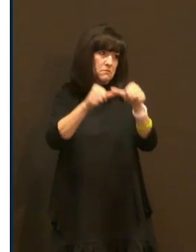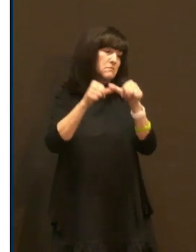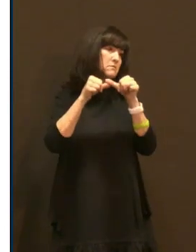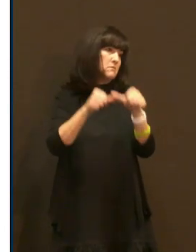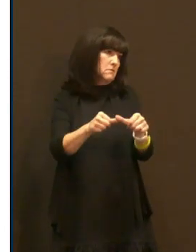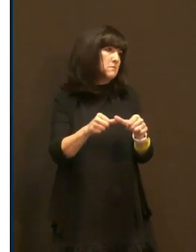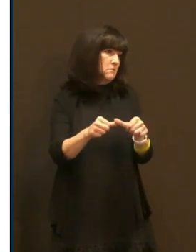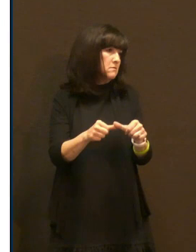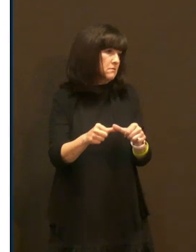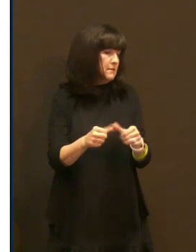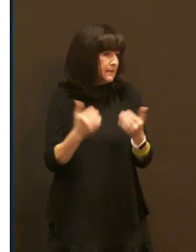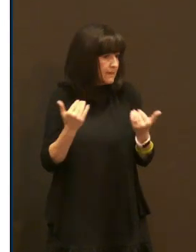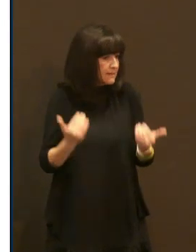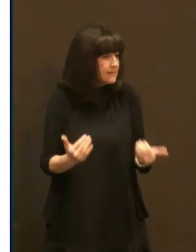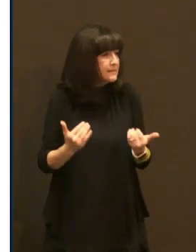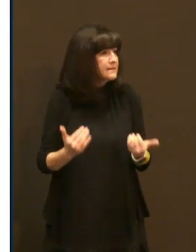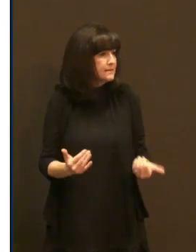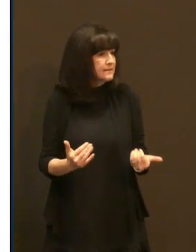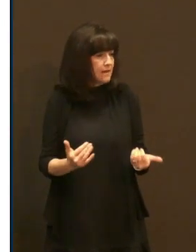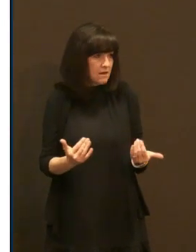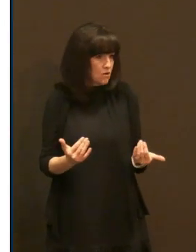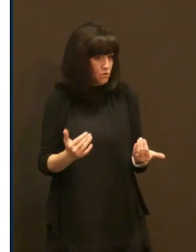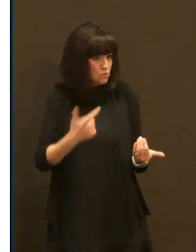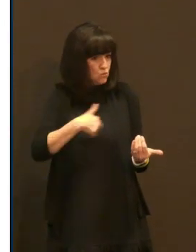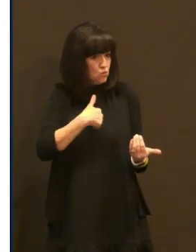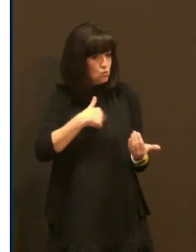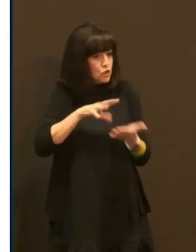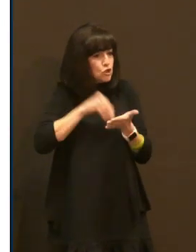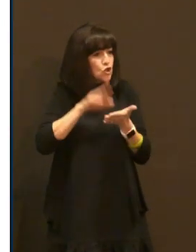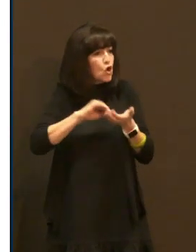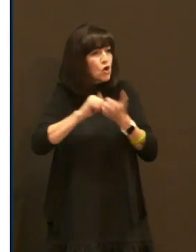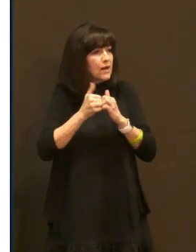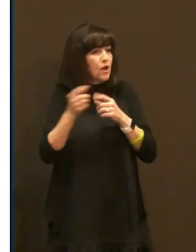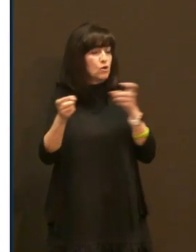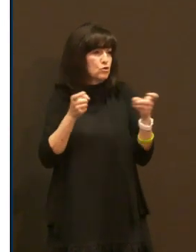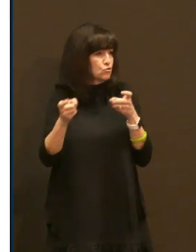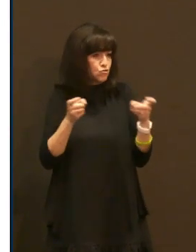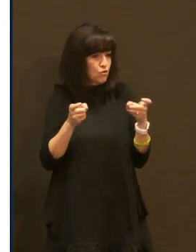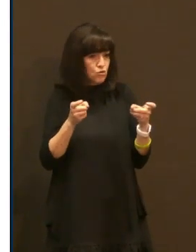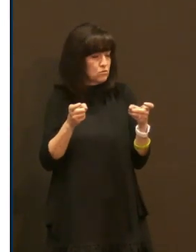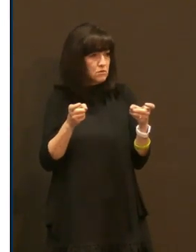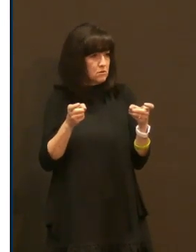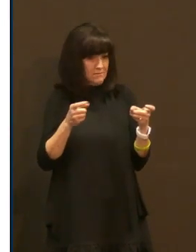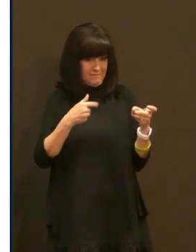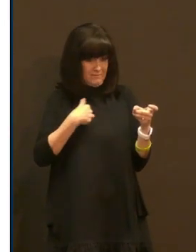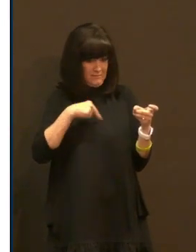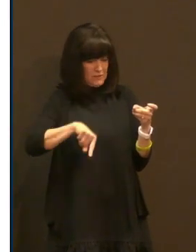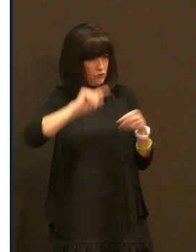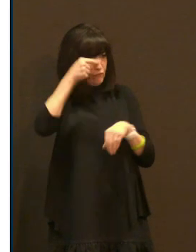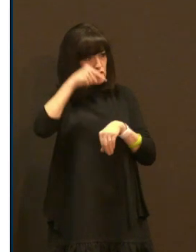positive. Never done that before. No state has. And so